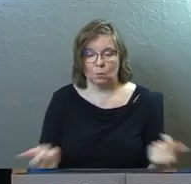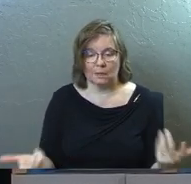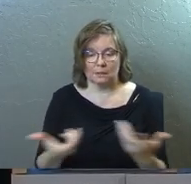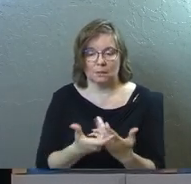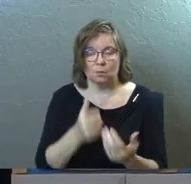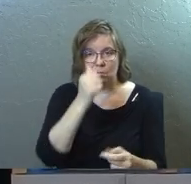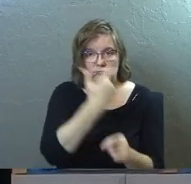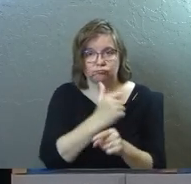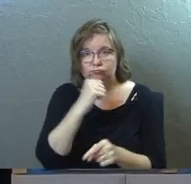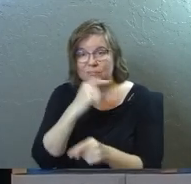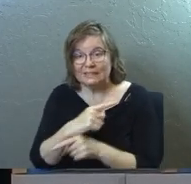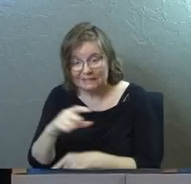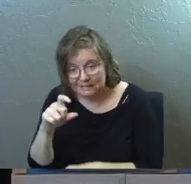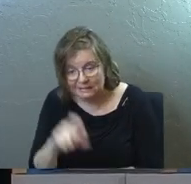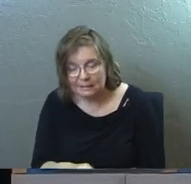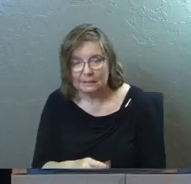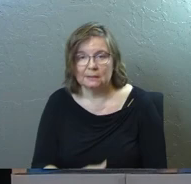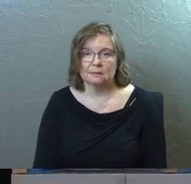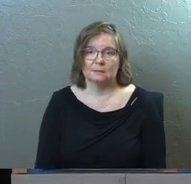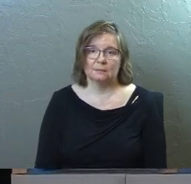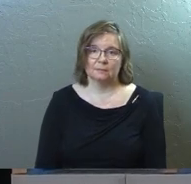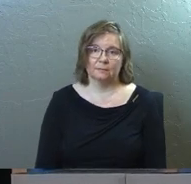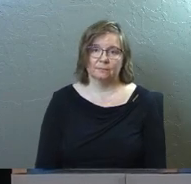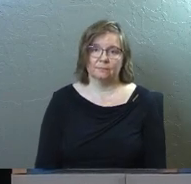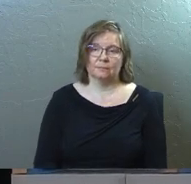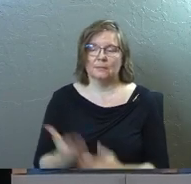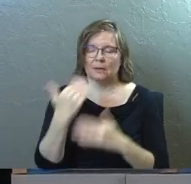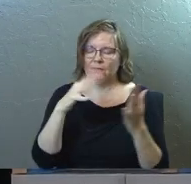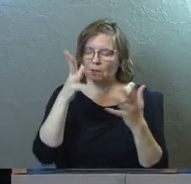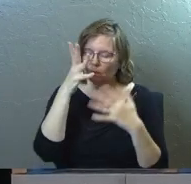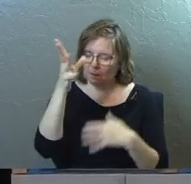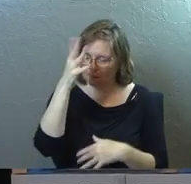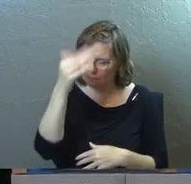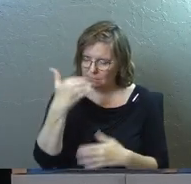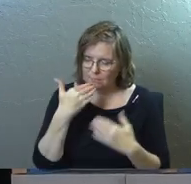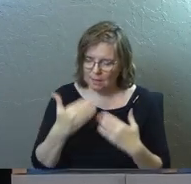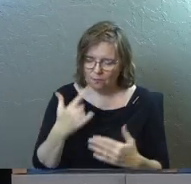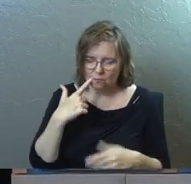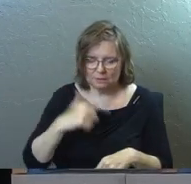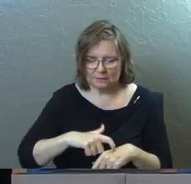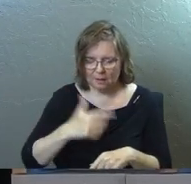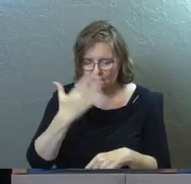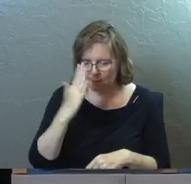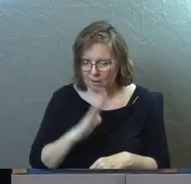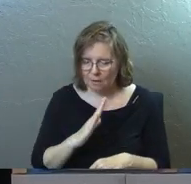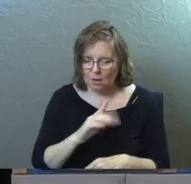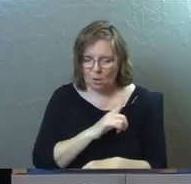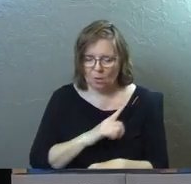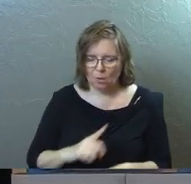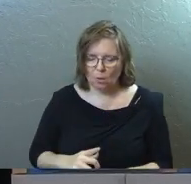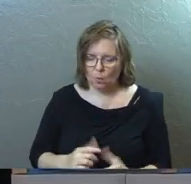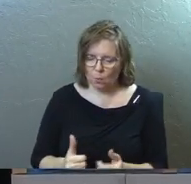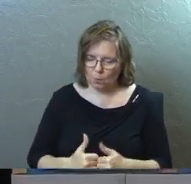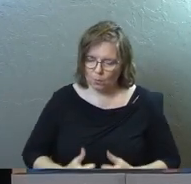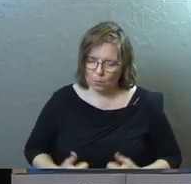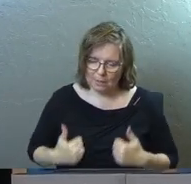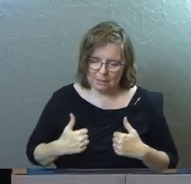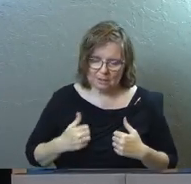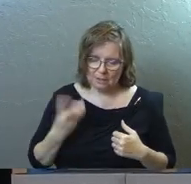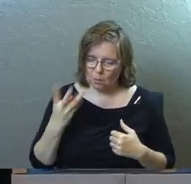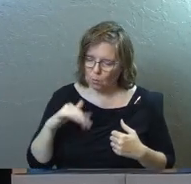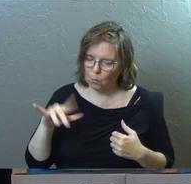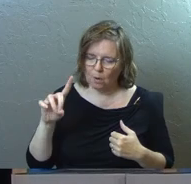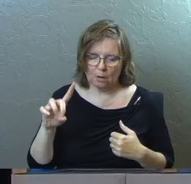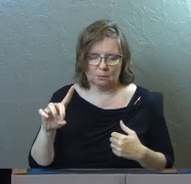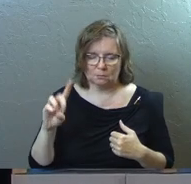Reconciliation amongst brothers and sisters is needed, amen? Amen. Heavenly Father, we thank you for this time, God. And Lord, we live in a